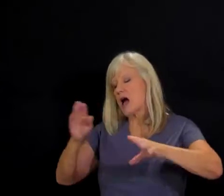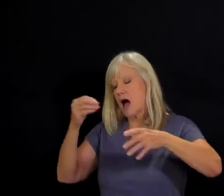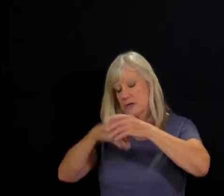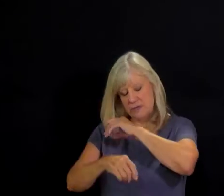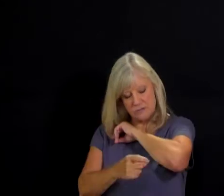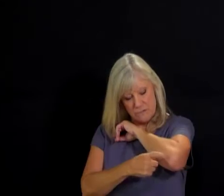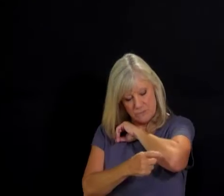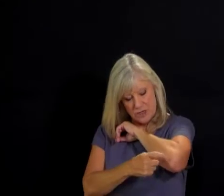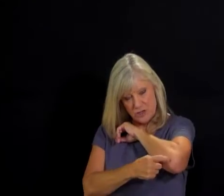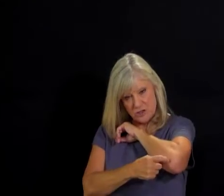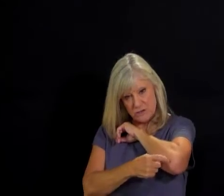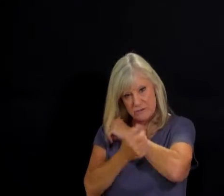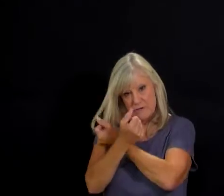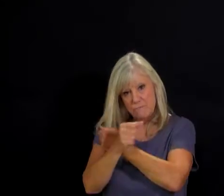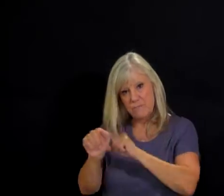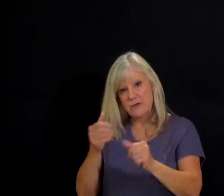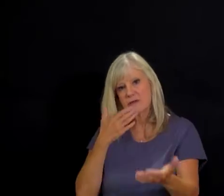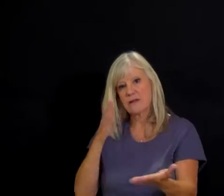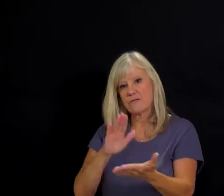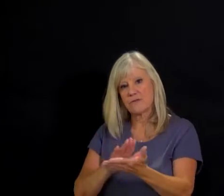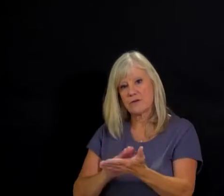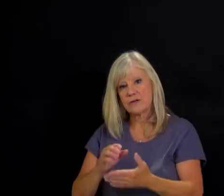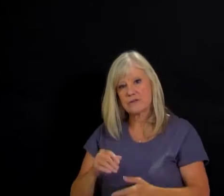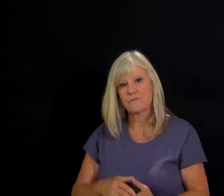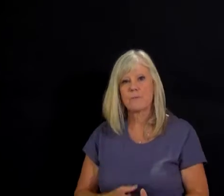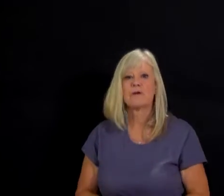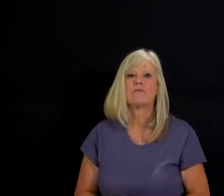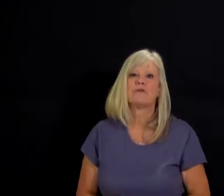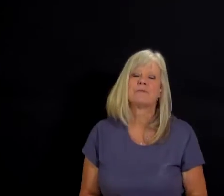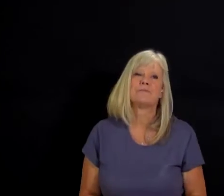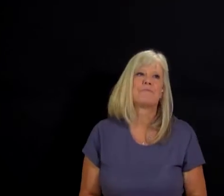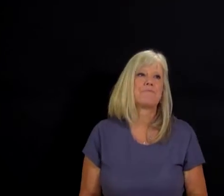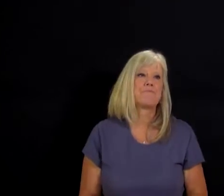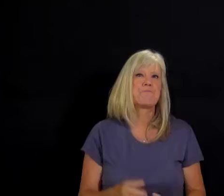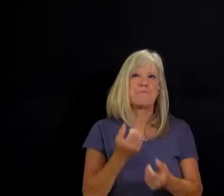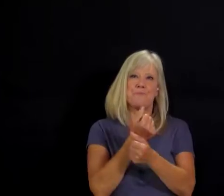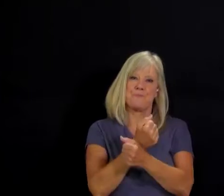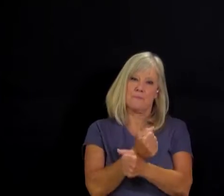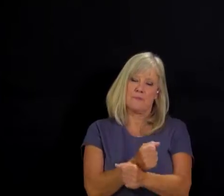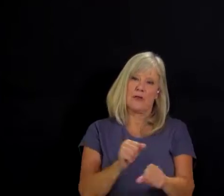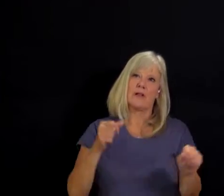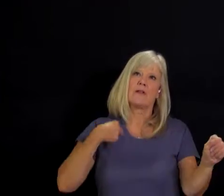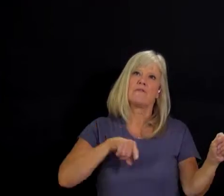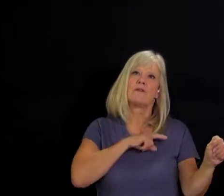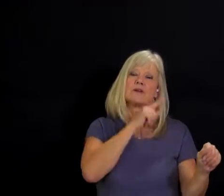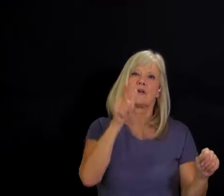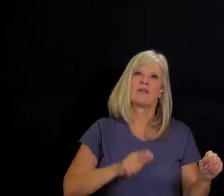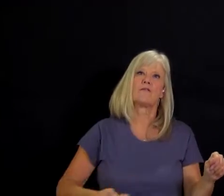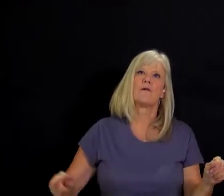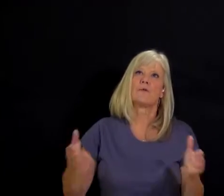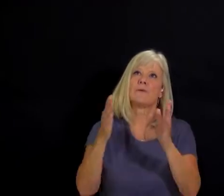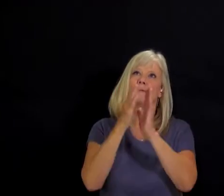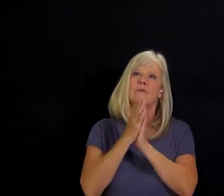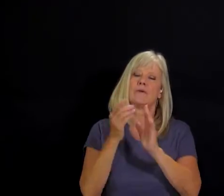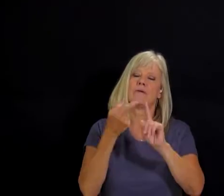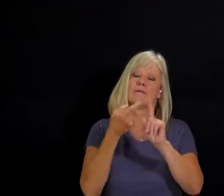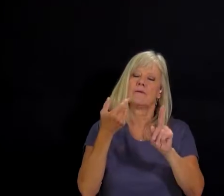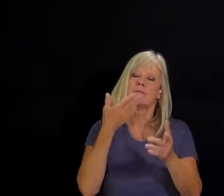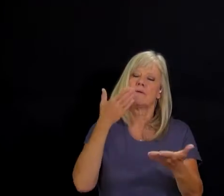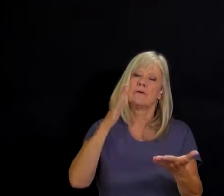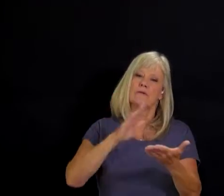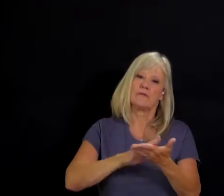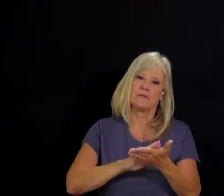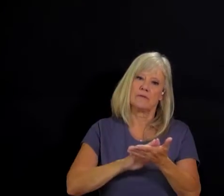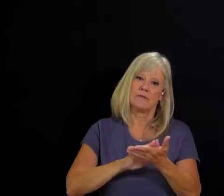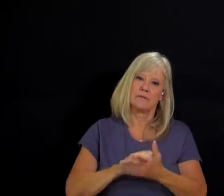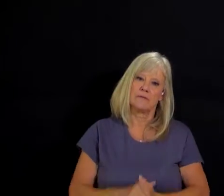us not into temptation, but deliver us from evil. Deliver us, Lord, we pray, from every